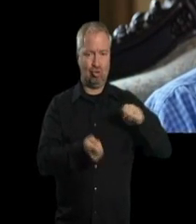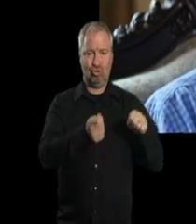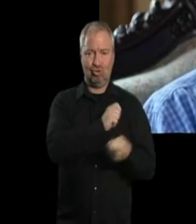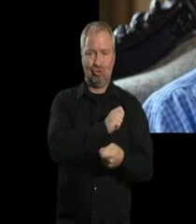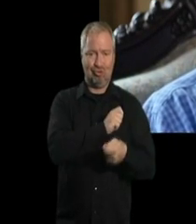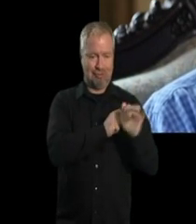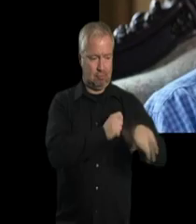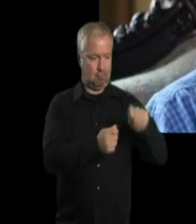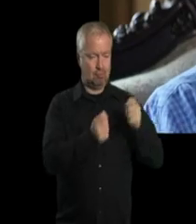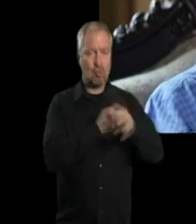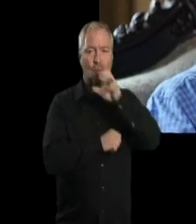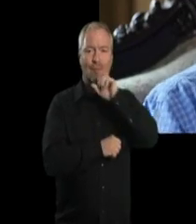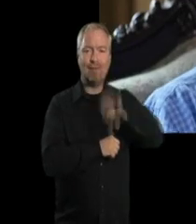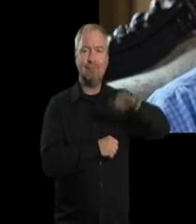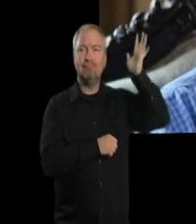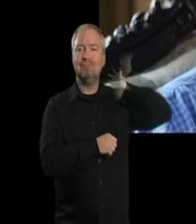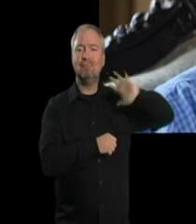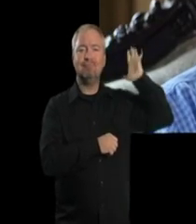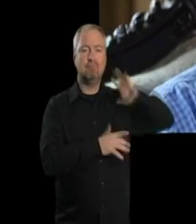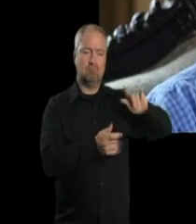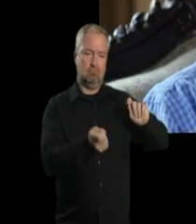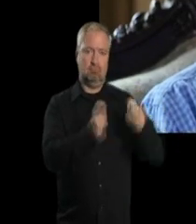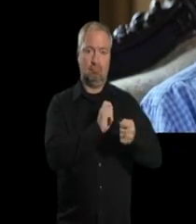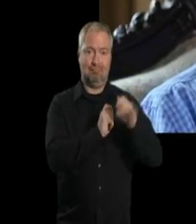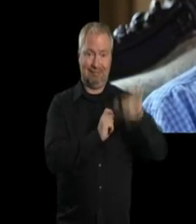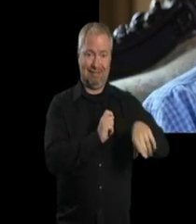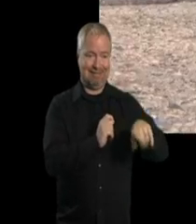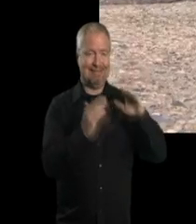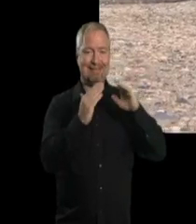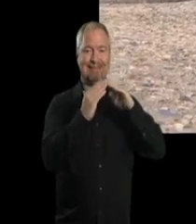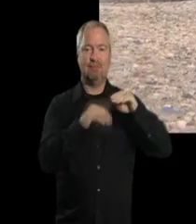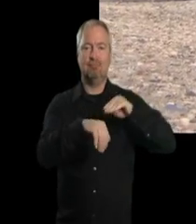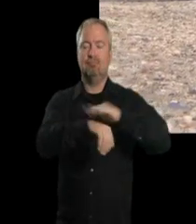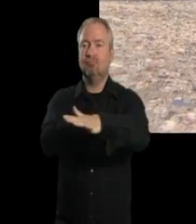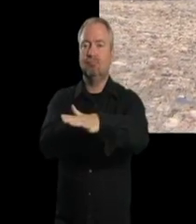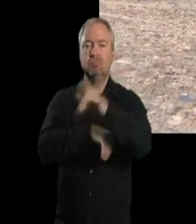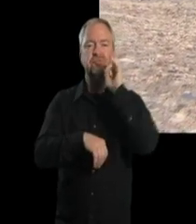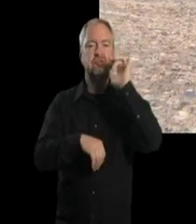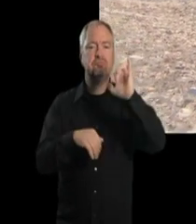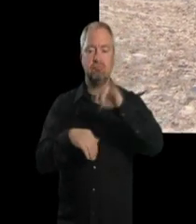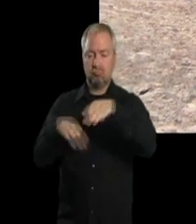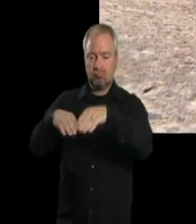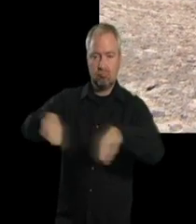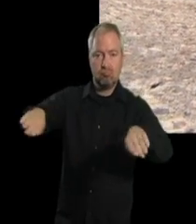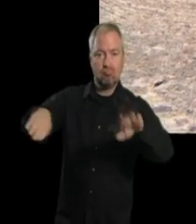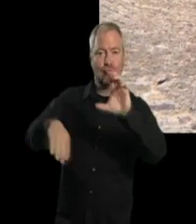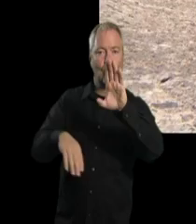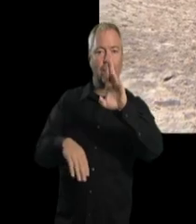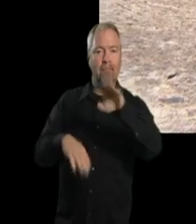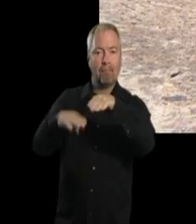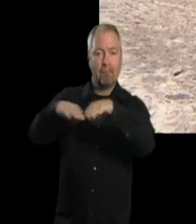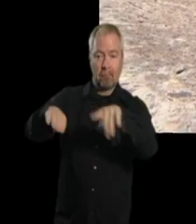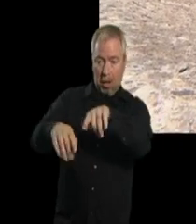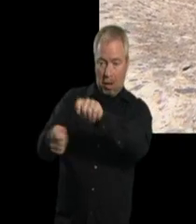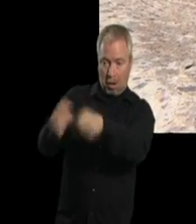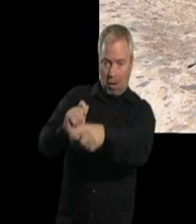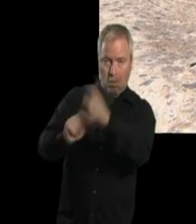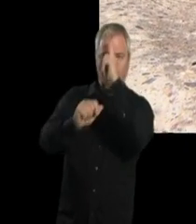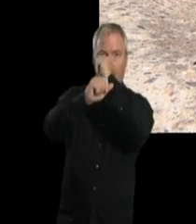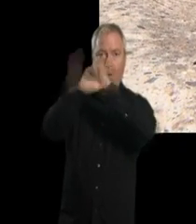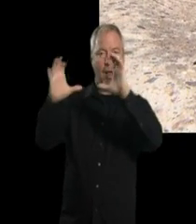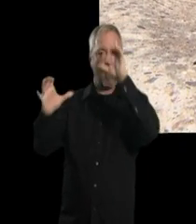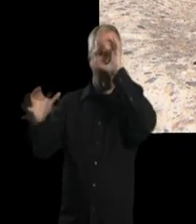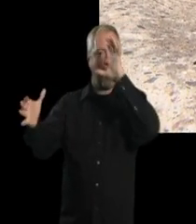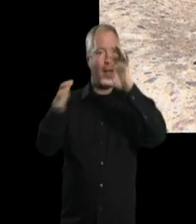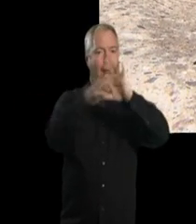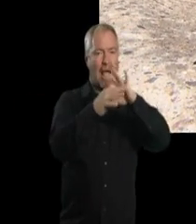change the way you did business in some fashion. If you were a city that had to start doing curb cuts, you could think right off the bat why